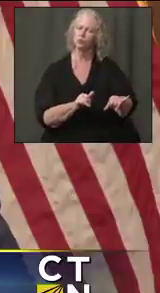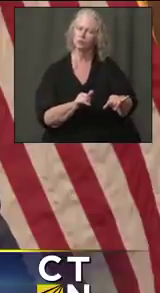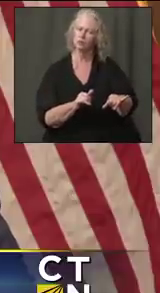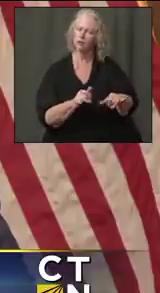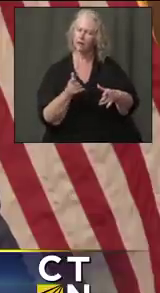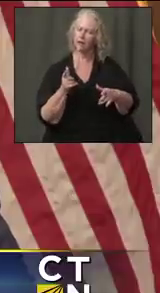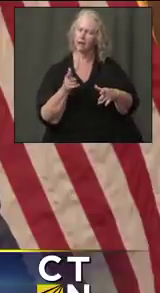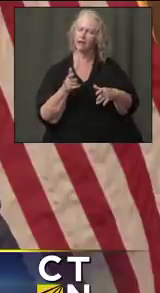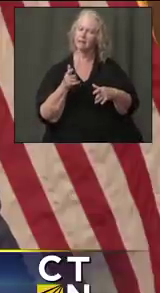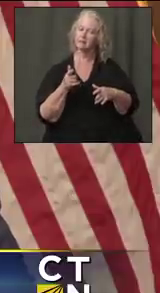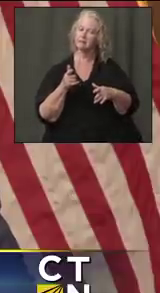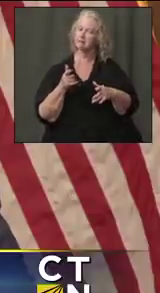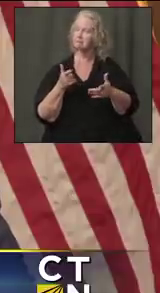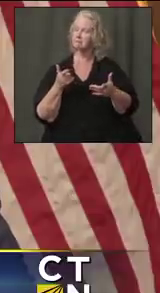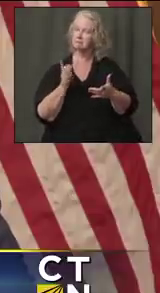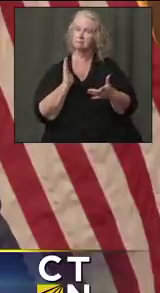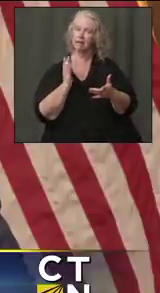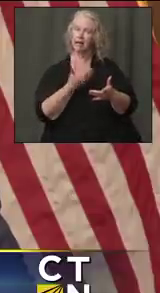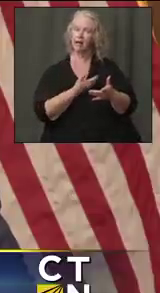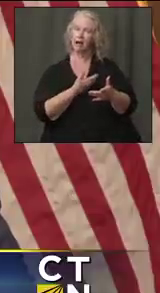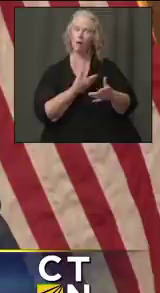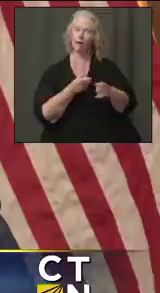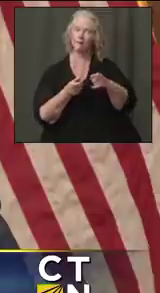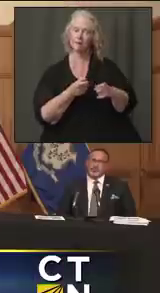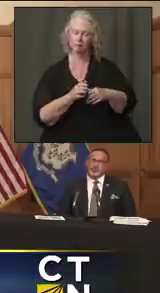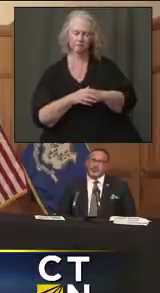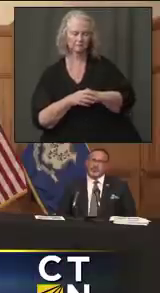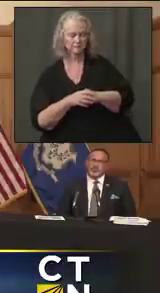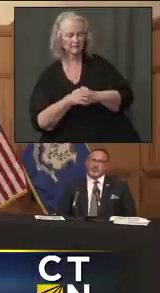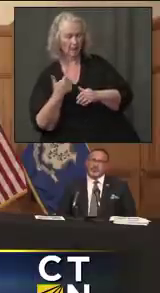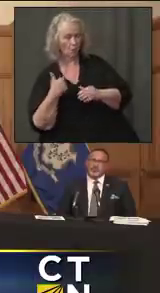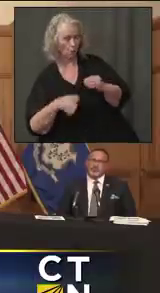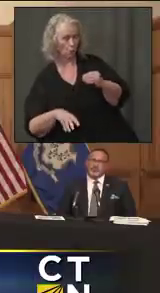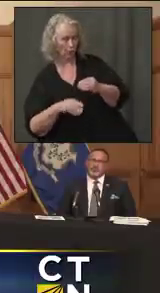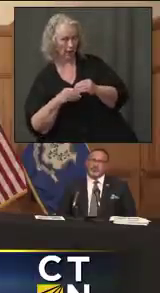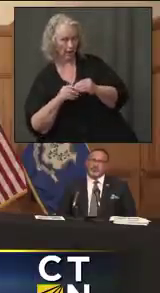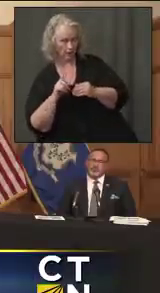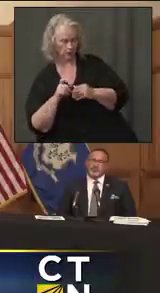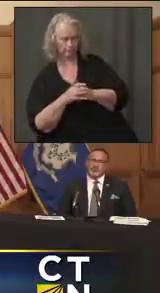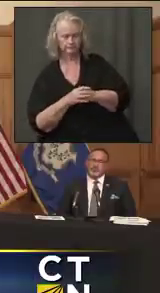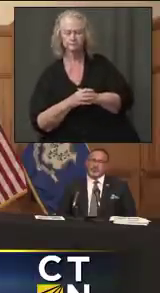of our administration. May I add to that, Governor? Please.